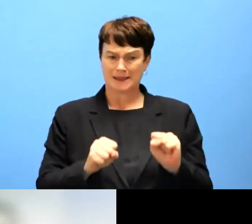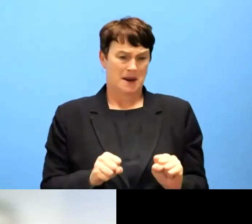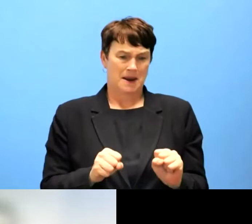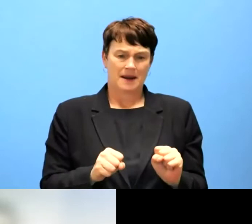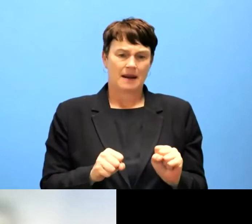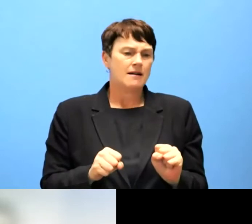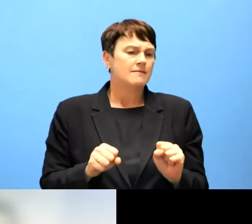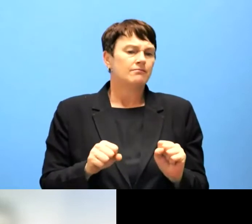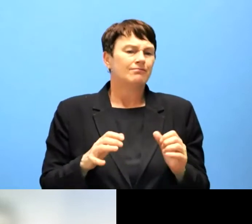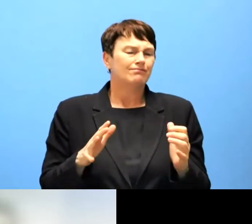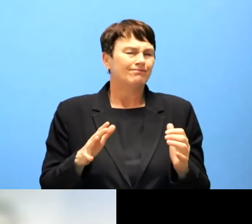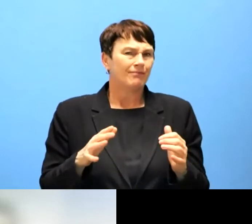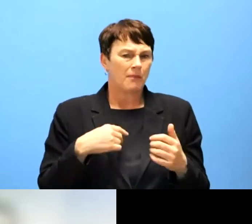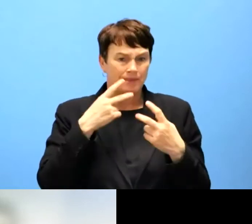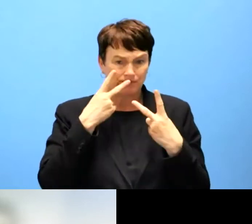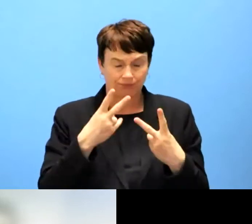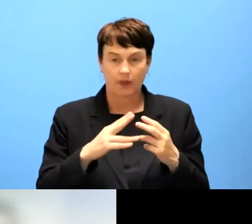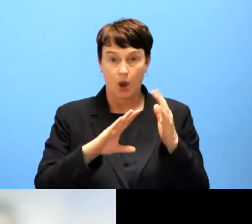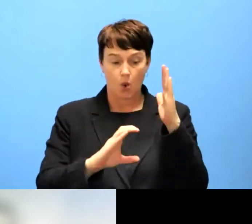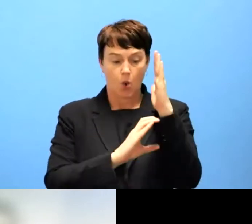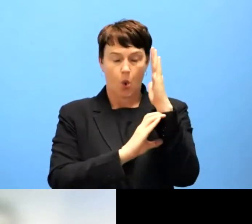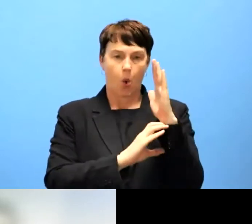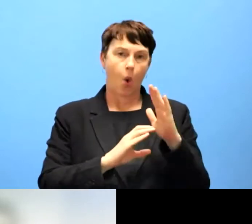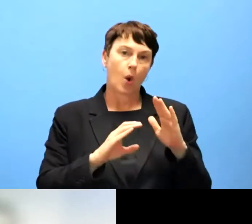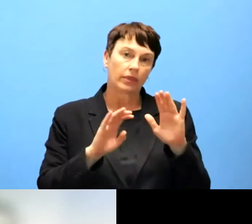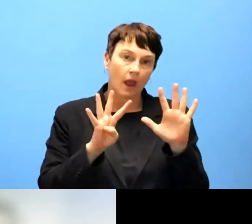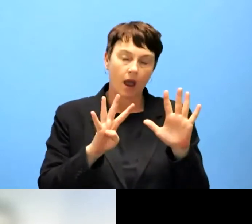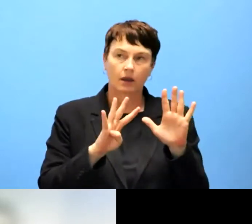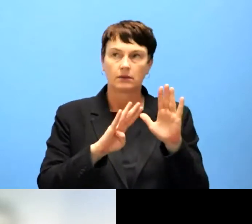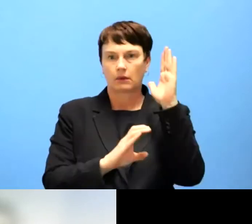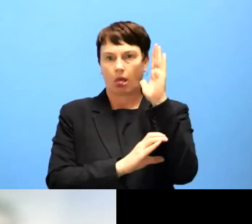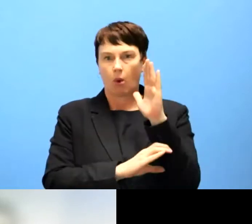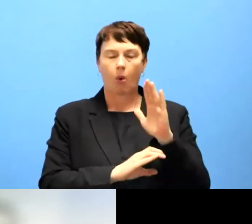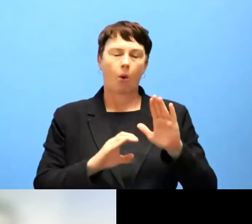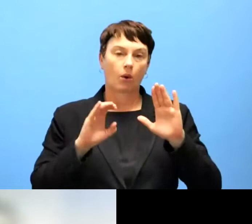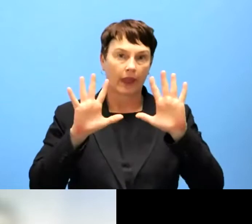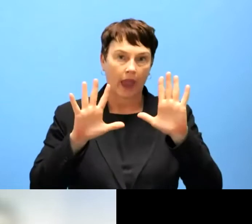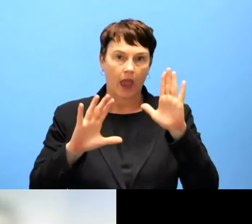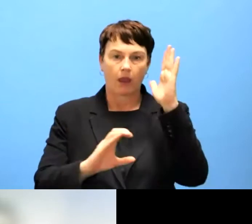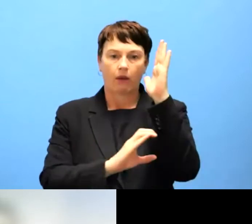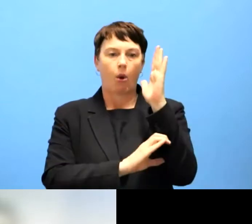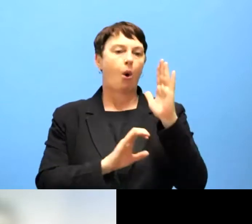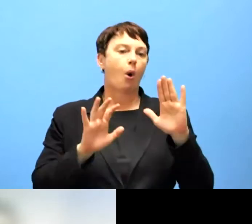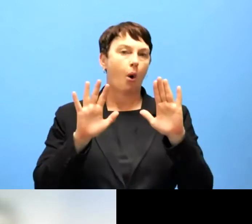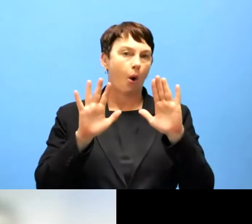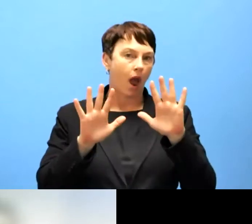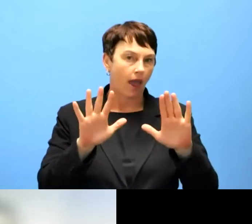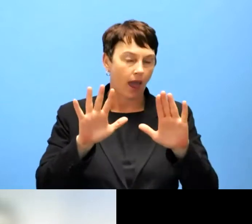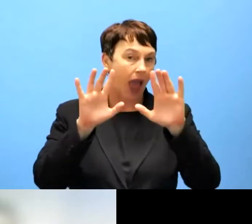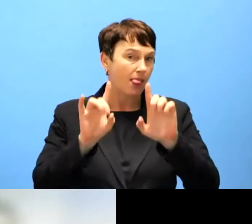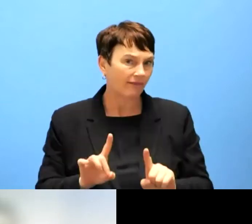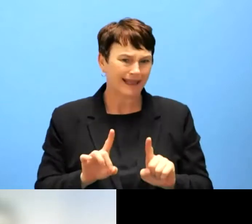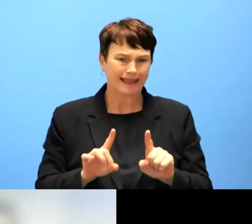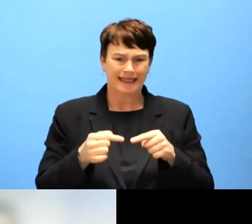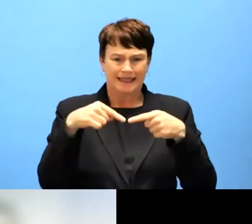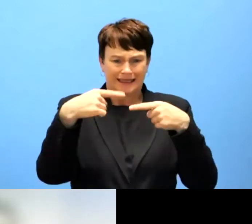9, and we have in clause 10 and 11 adaptations of the WCAG requirements with a documentation which words